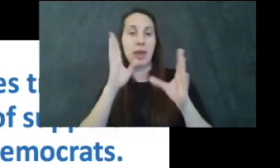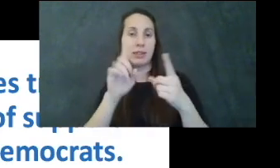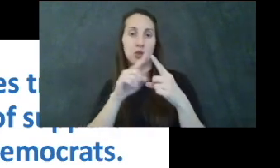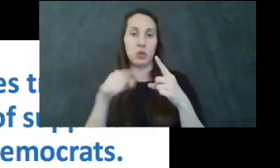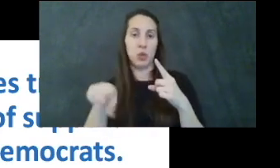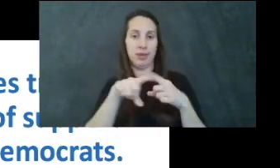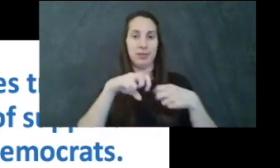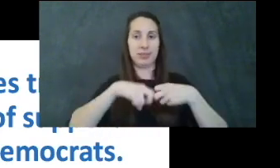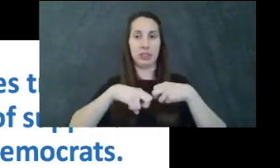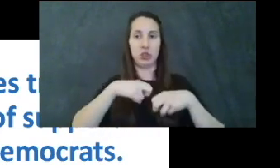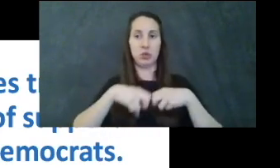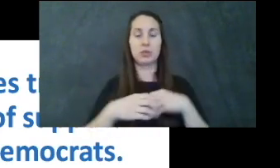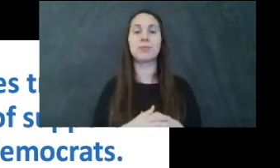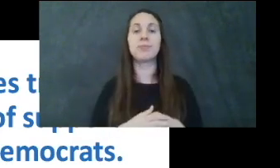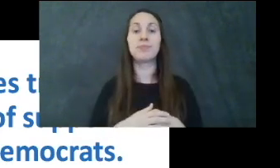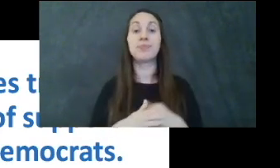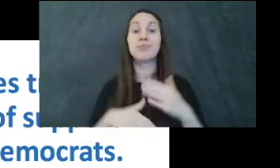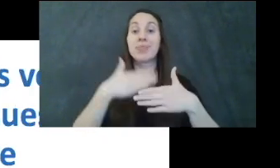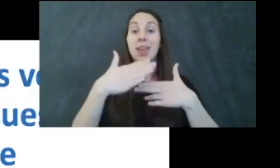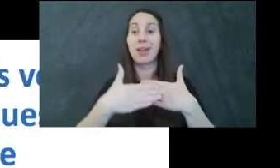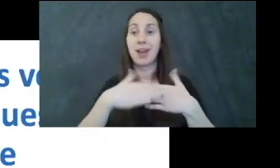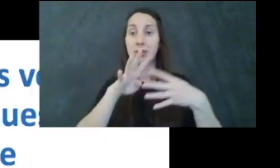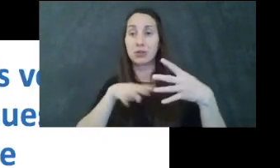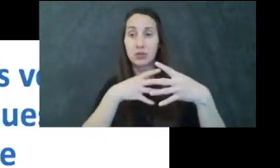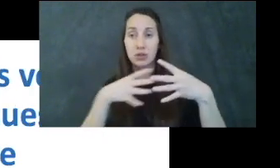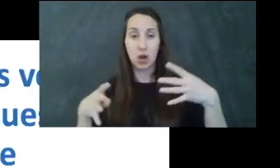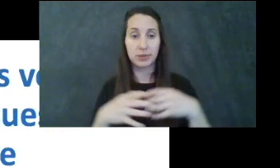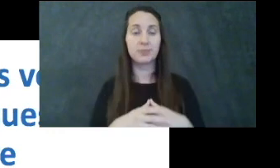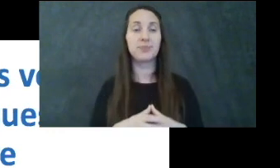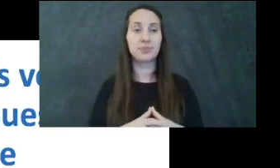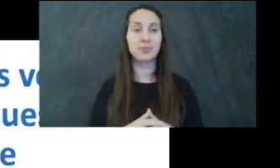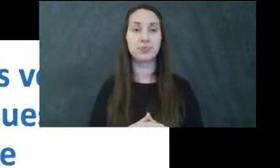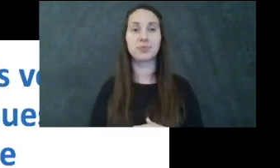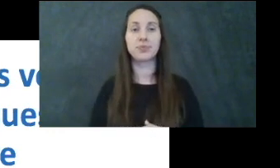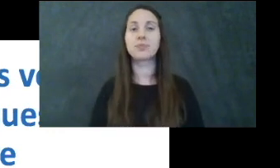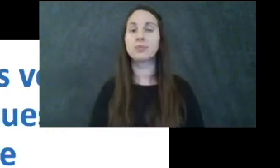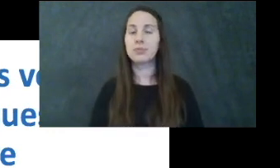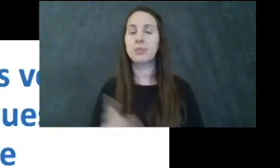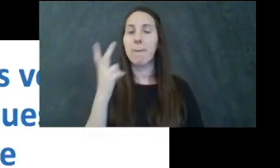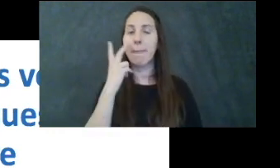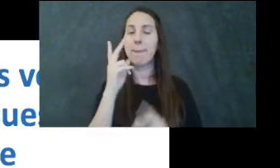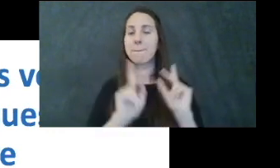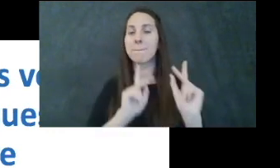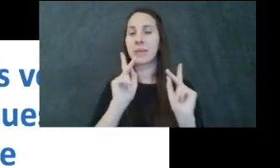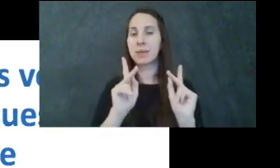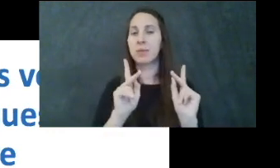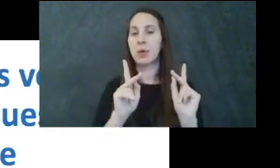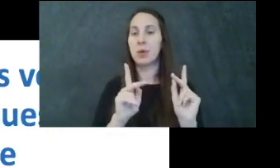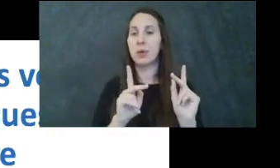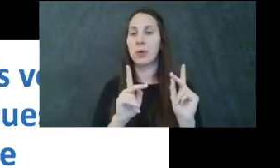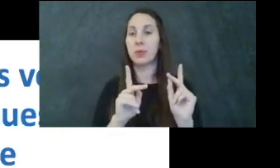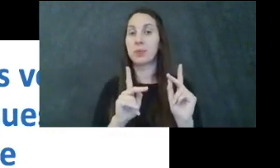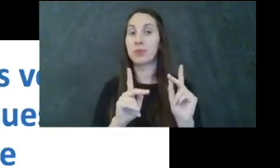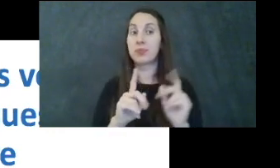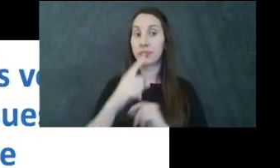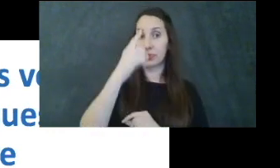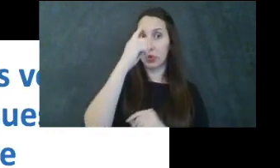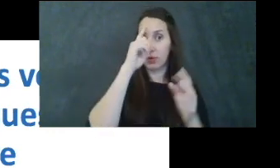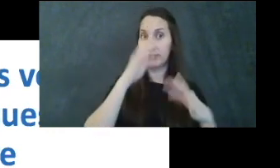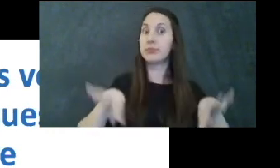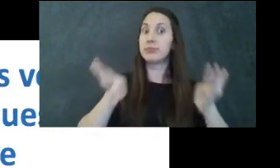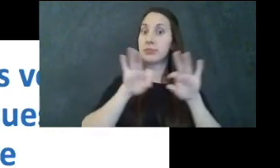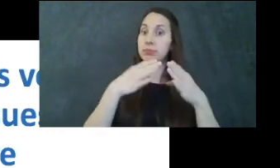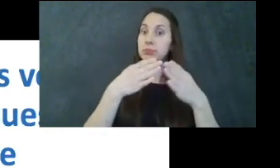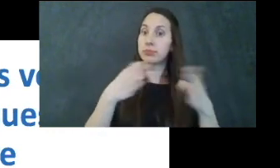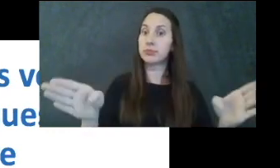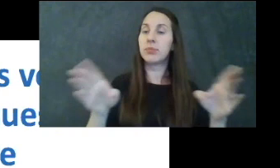we look at the next chart, we see that people not only thought it was important generally, but